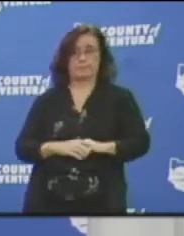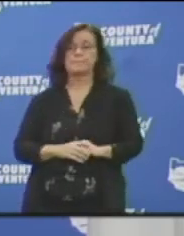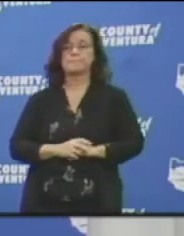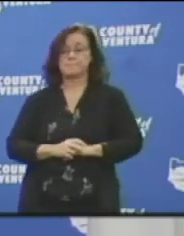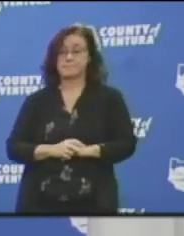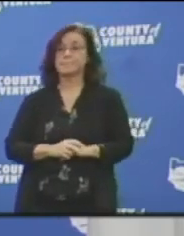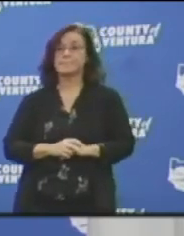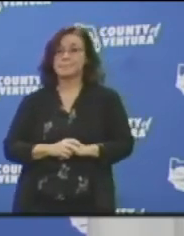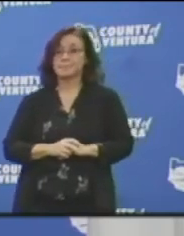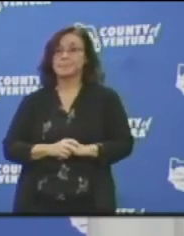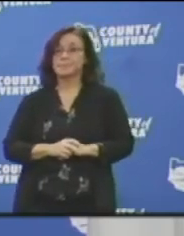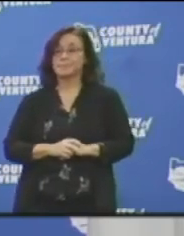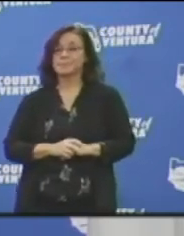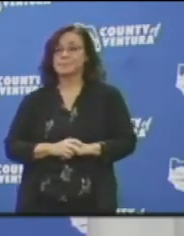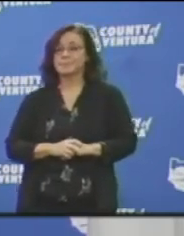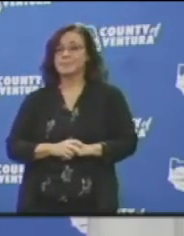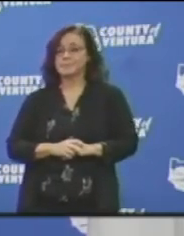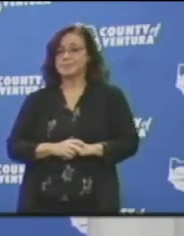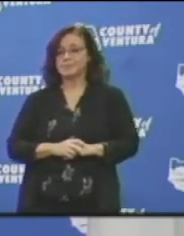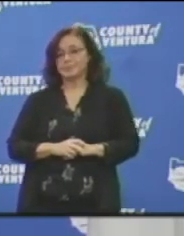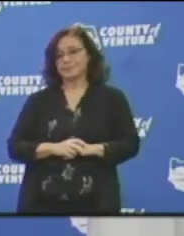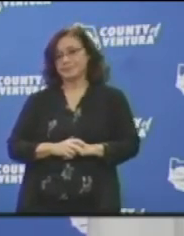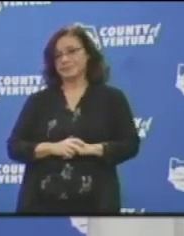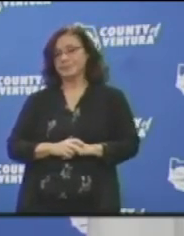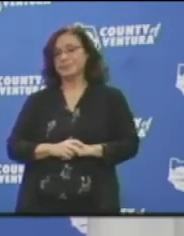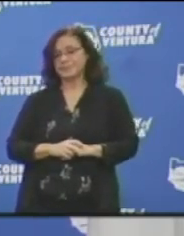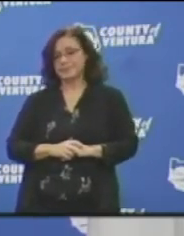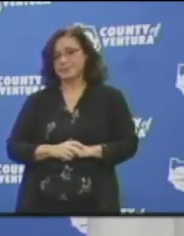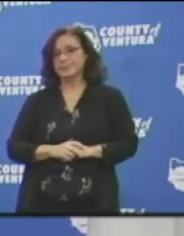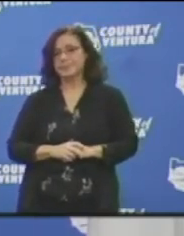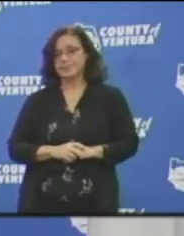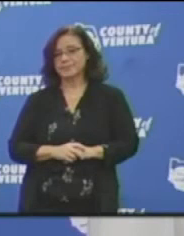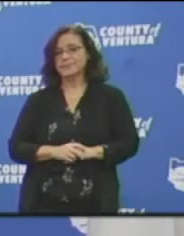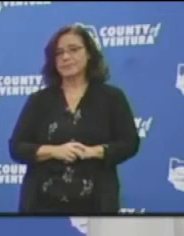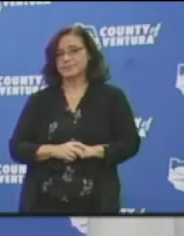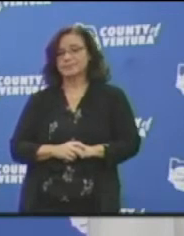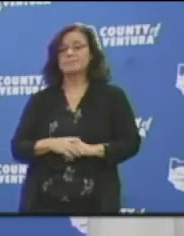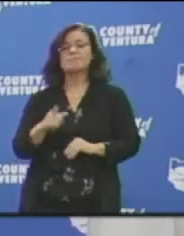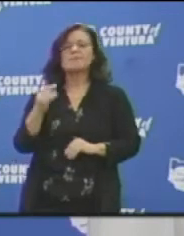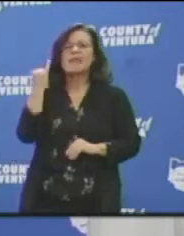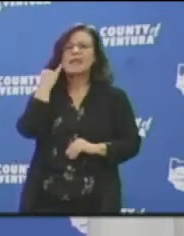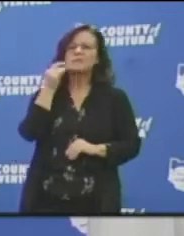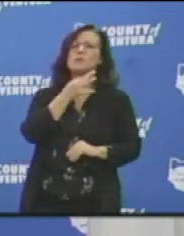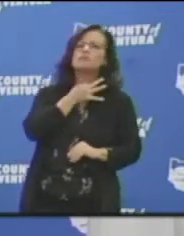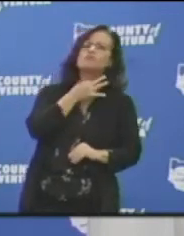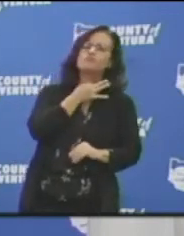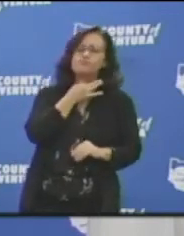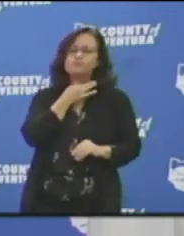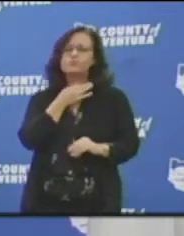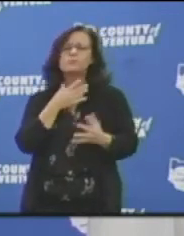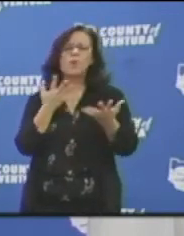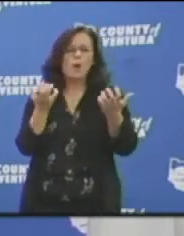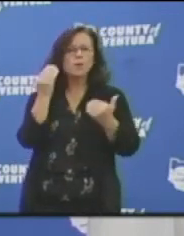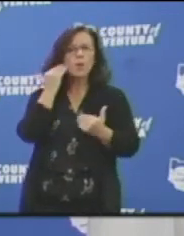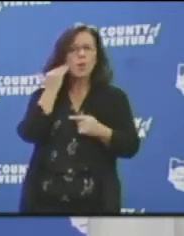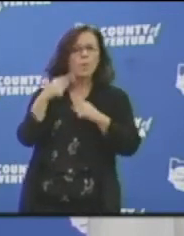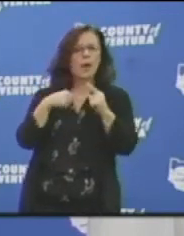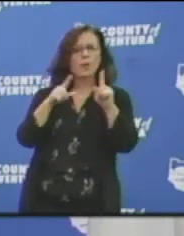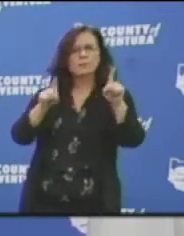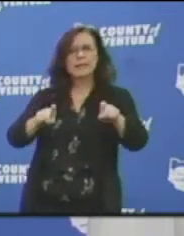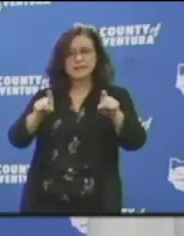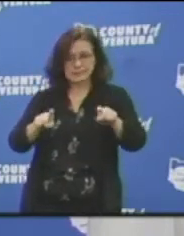For all available information related to testing, please visit the county website